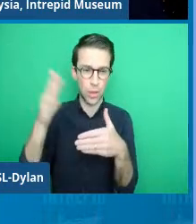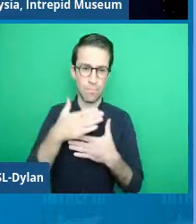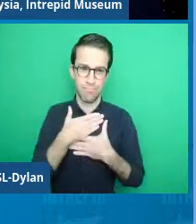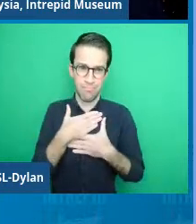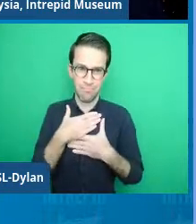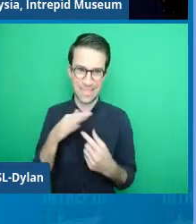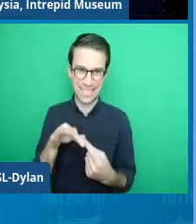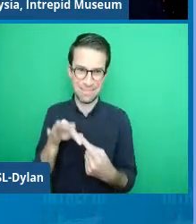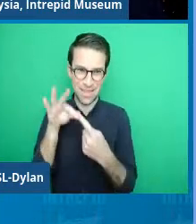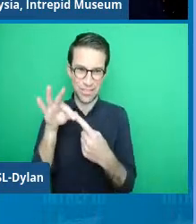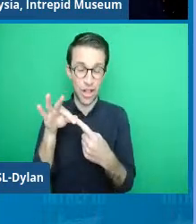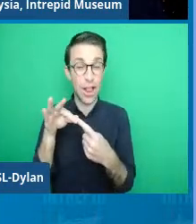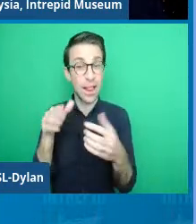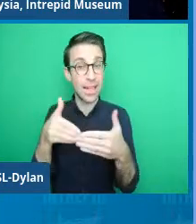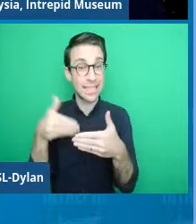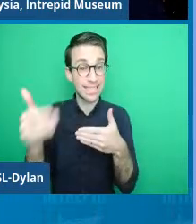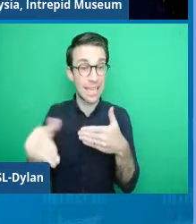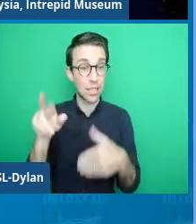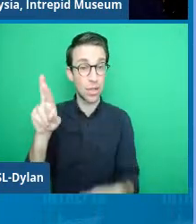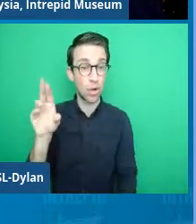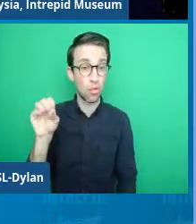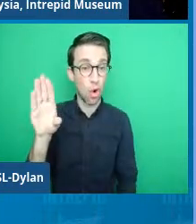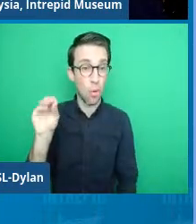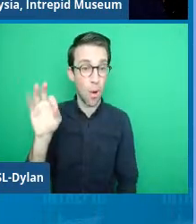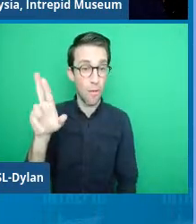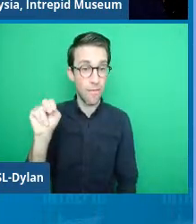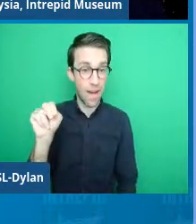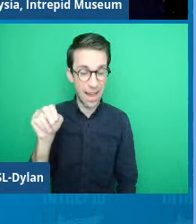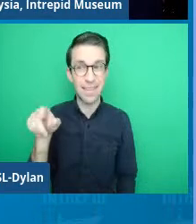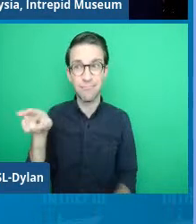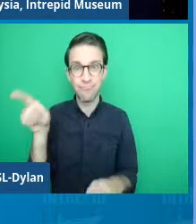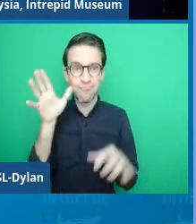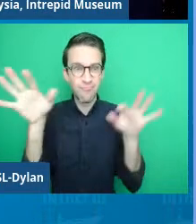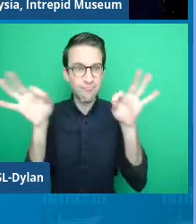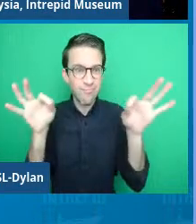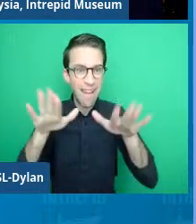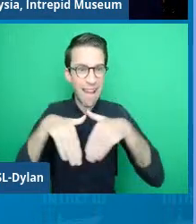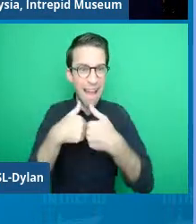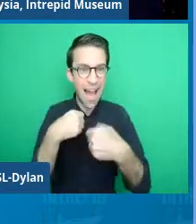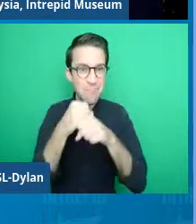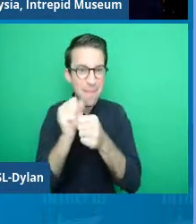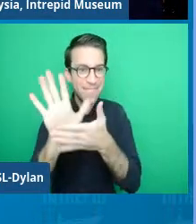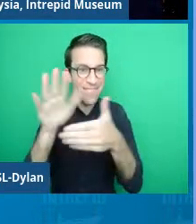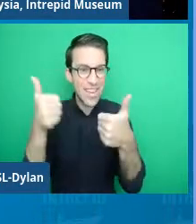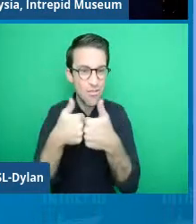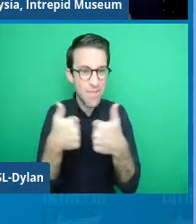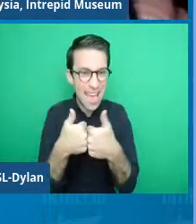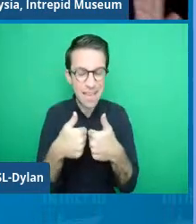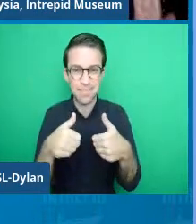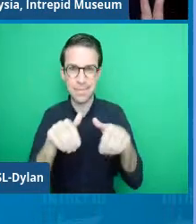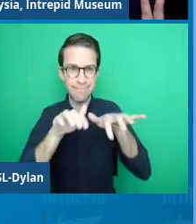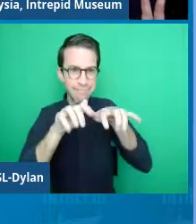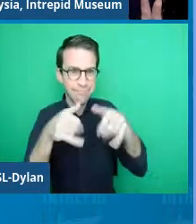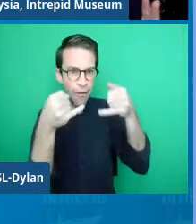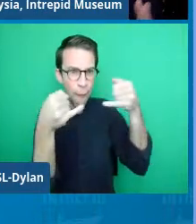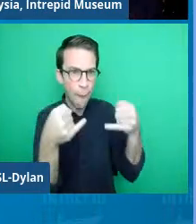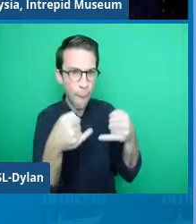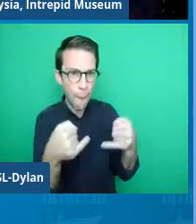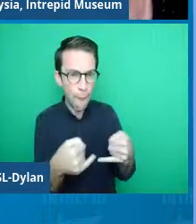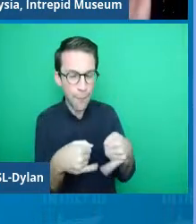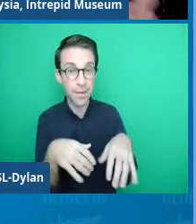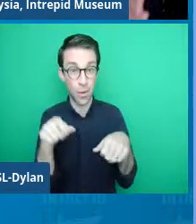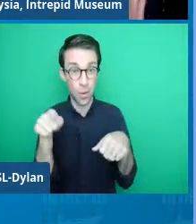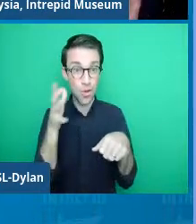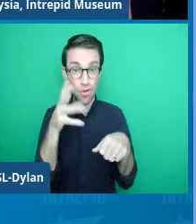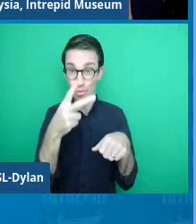we are going to have RoboFun with a video game coding workshop. So you are going to be able to watch an entire video game